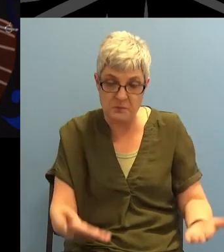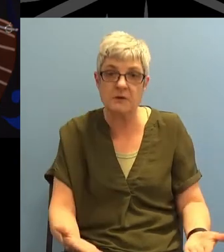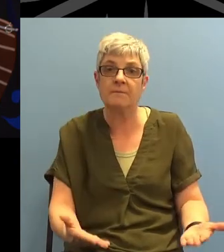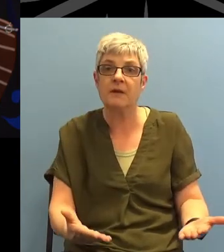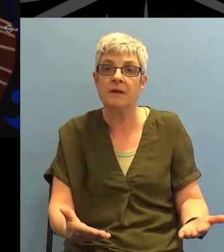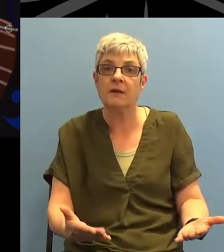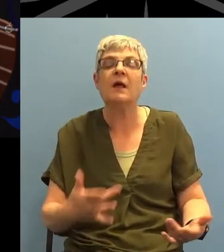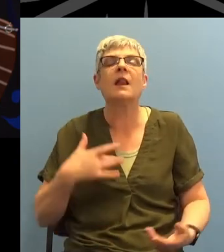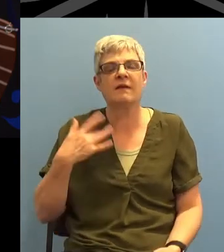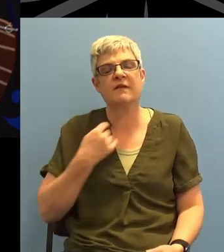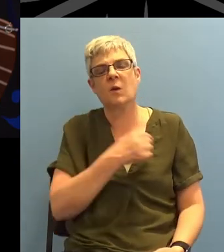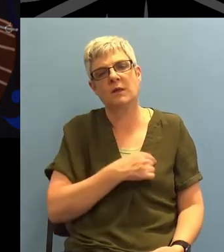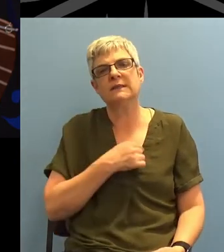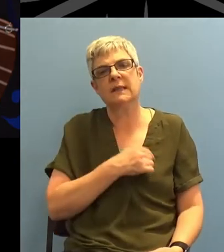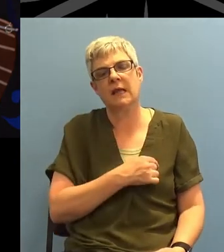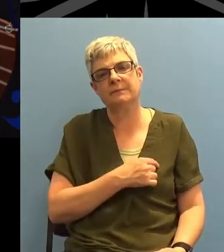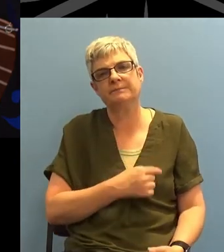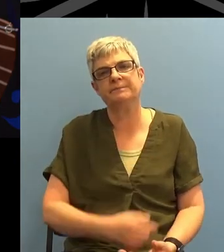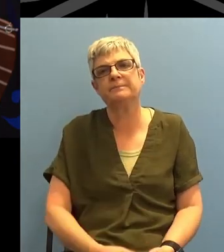living honestly.